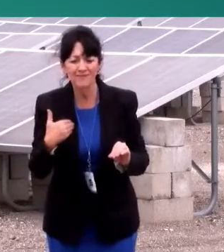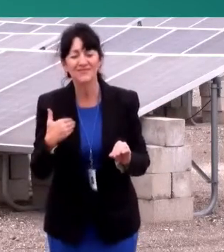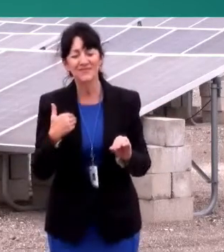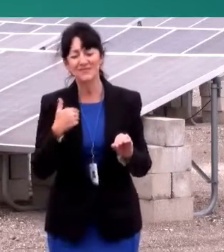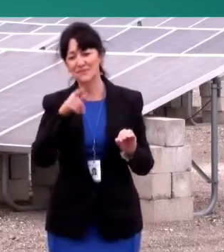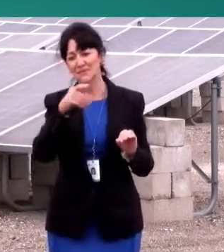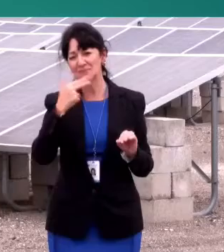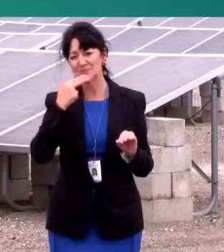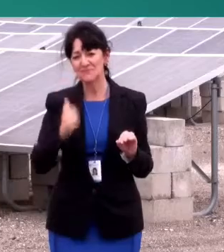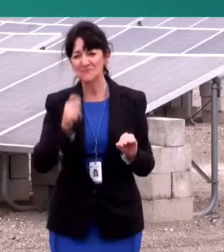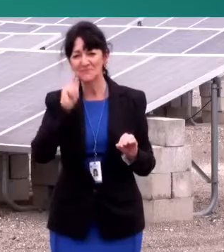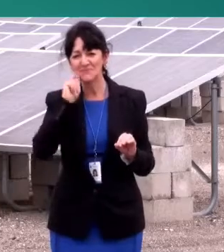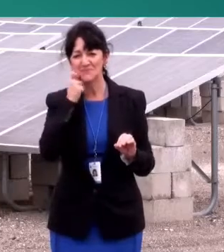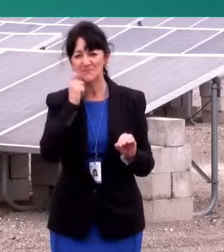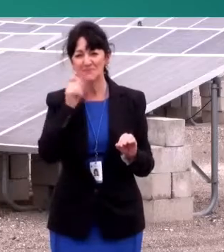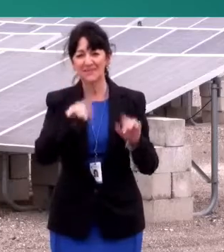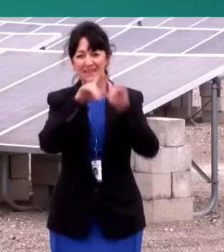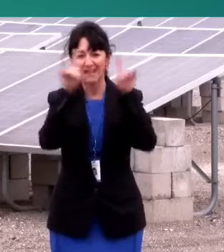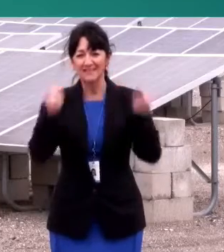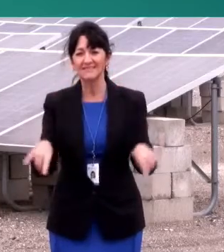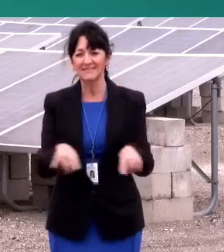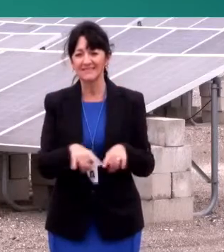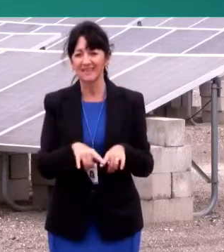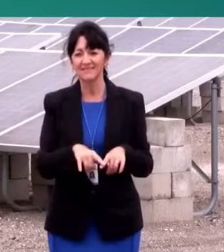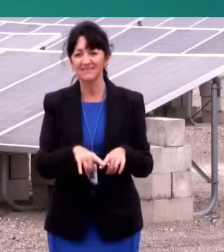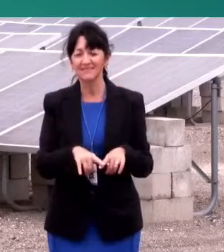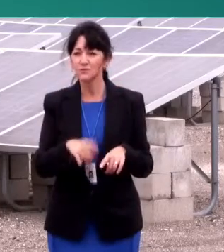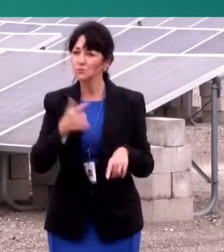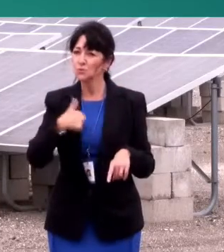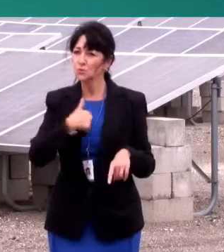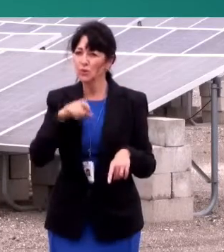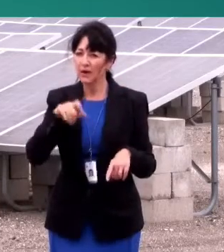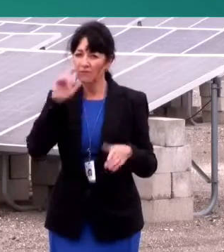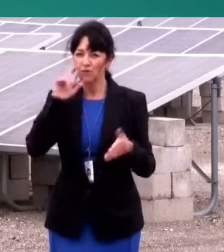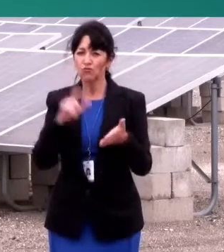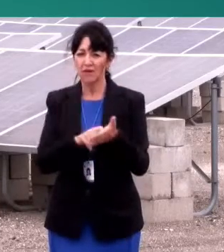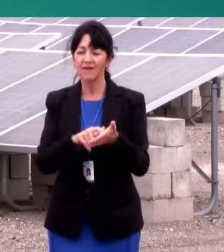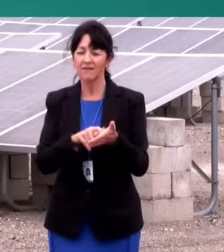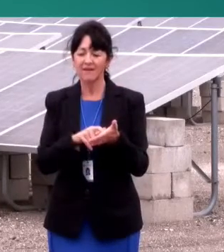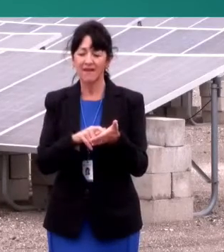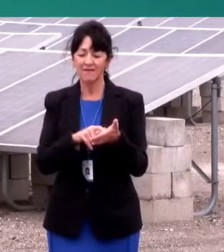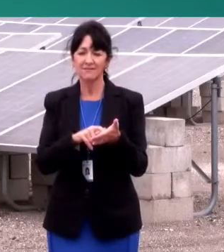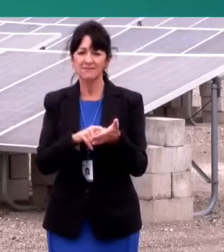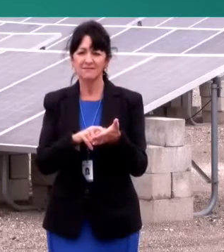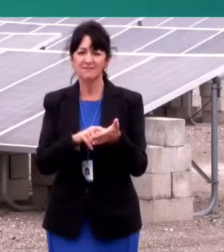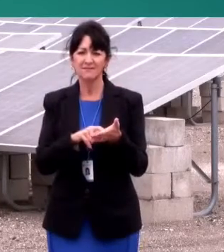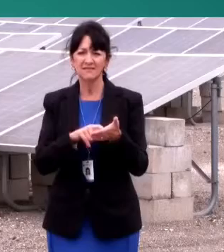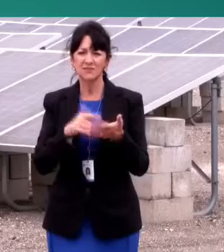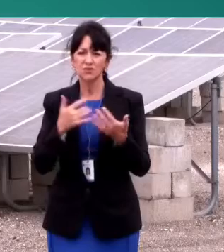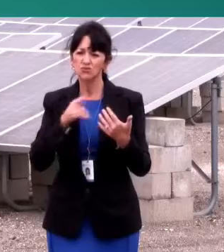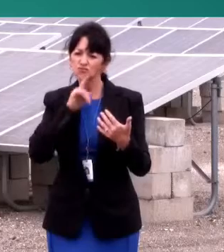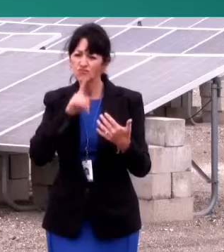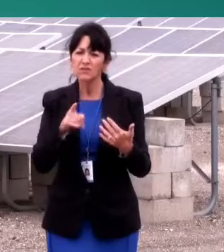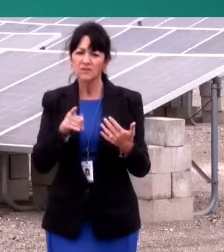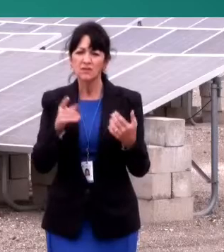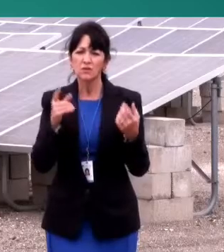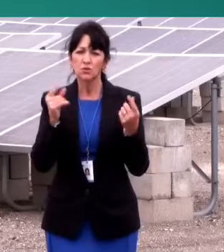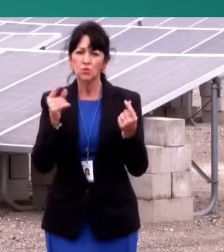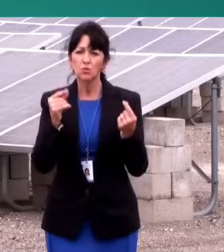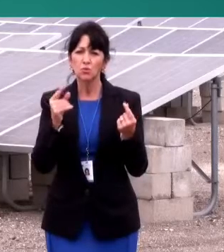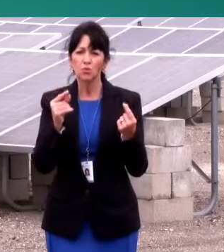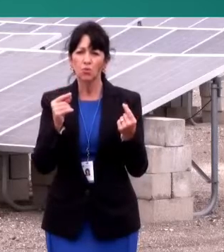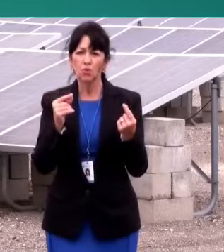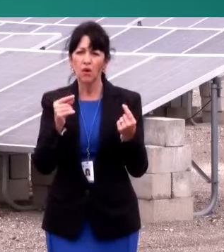on our planet and recognizing how fragile it is. All of you and all the people standing beside